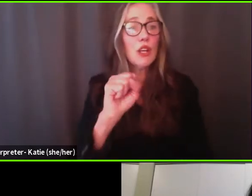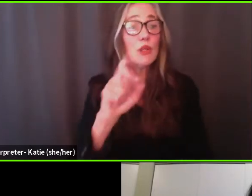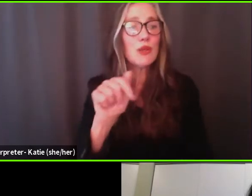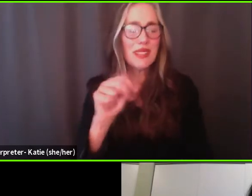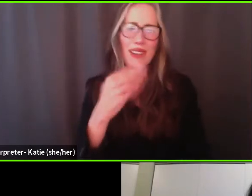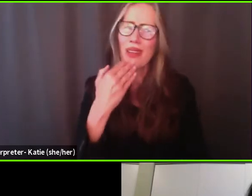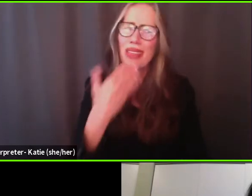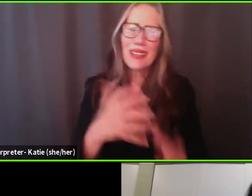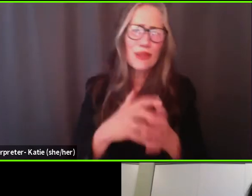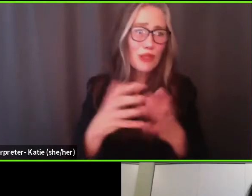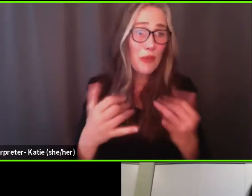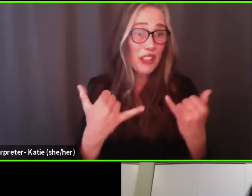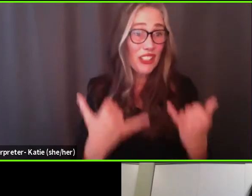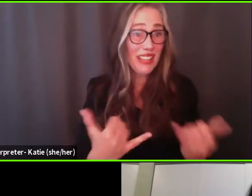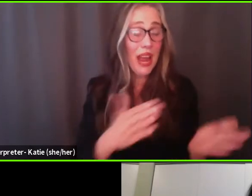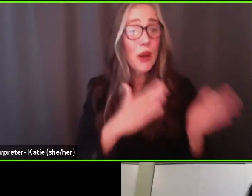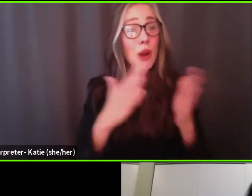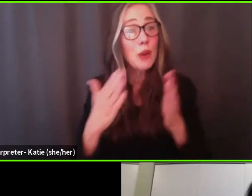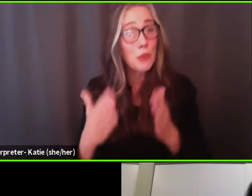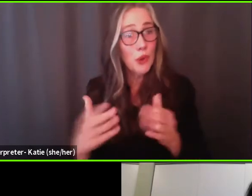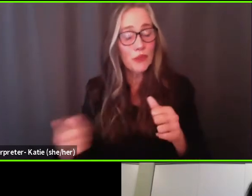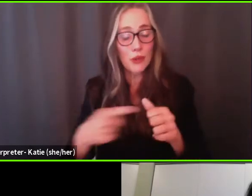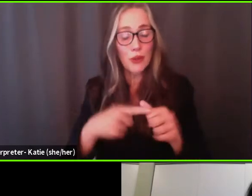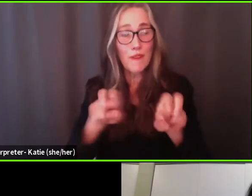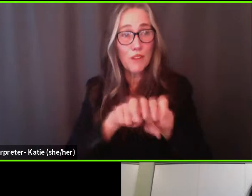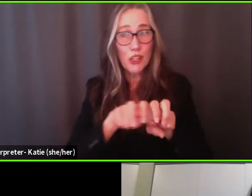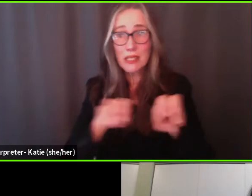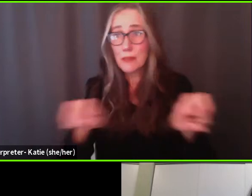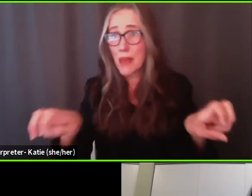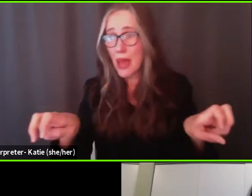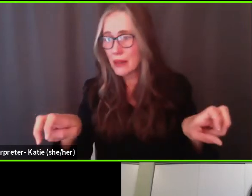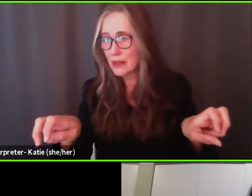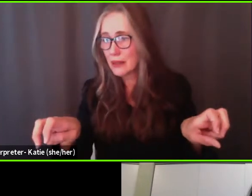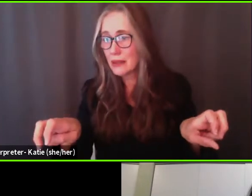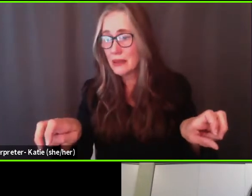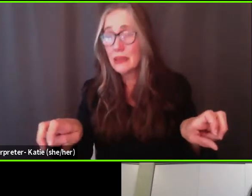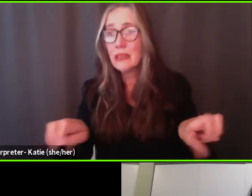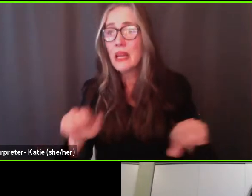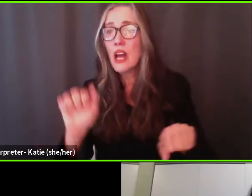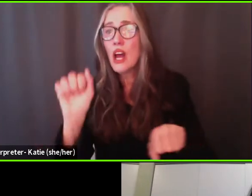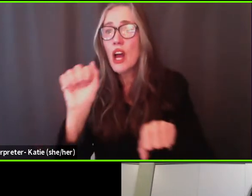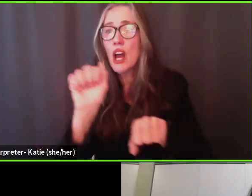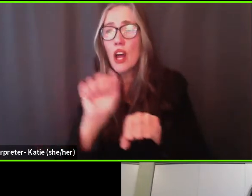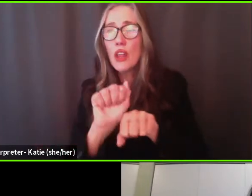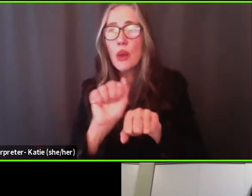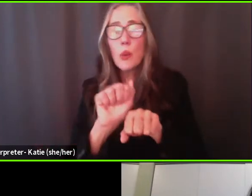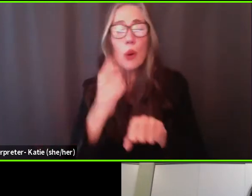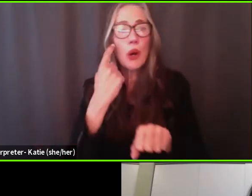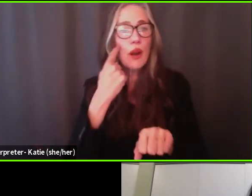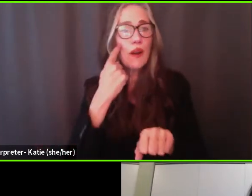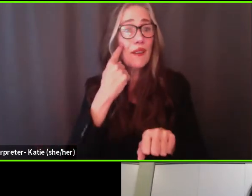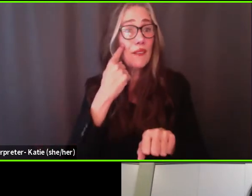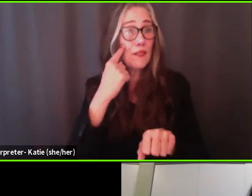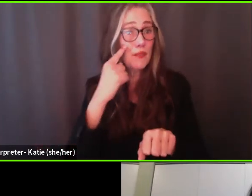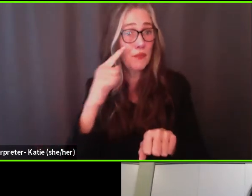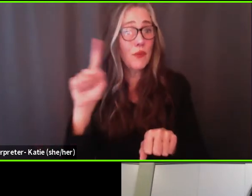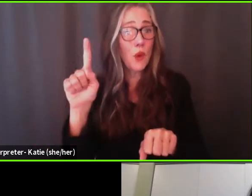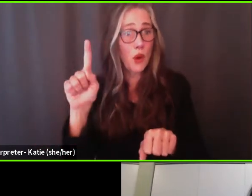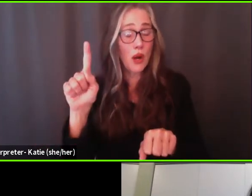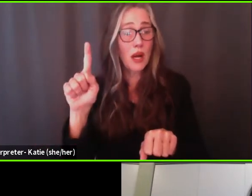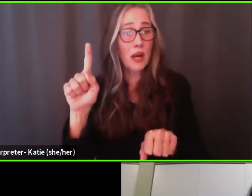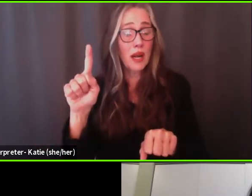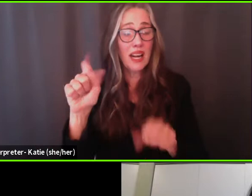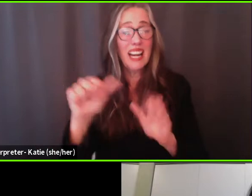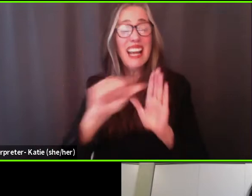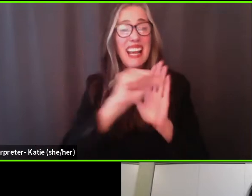do it into our first panel uh which is on this work of the sterilization and social justice uh lab really